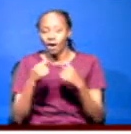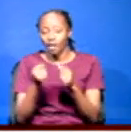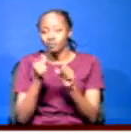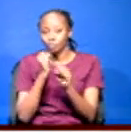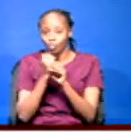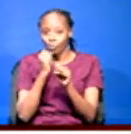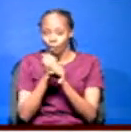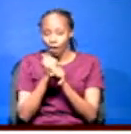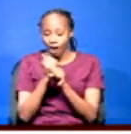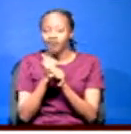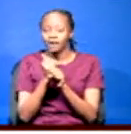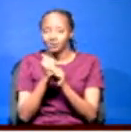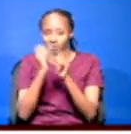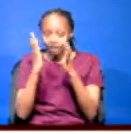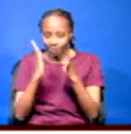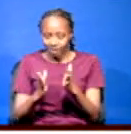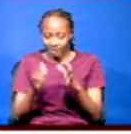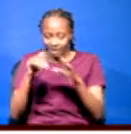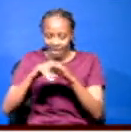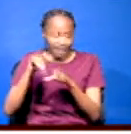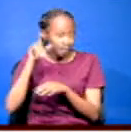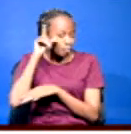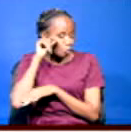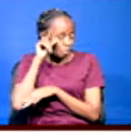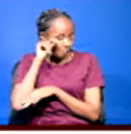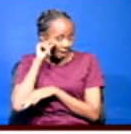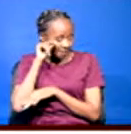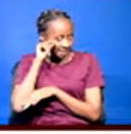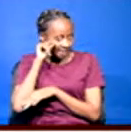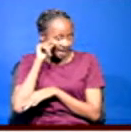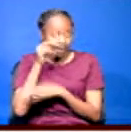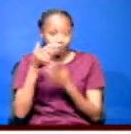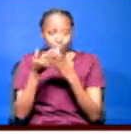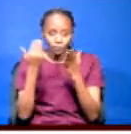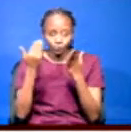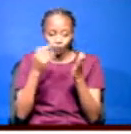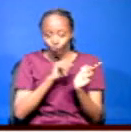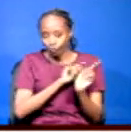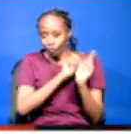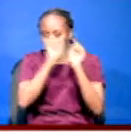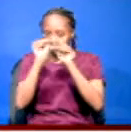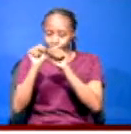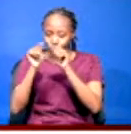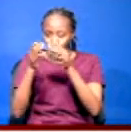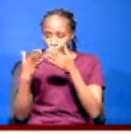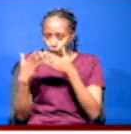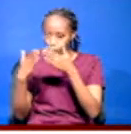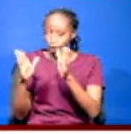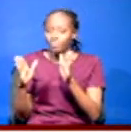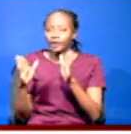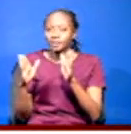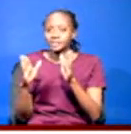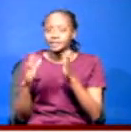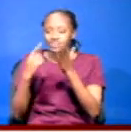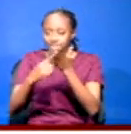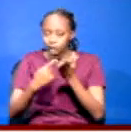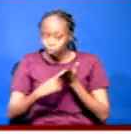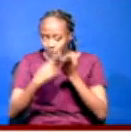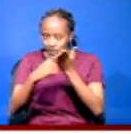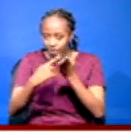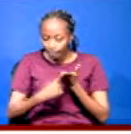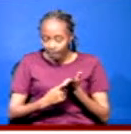conference in Mombasa early this year, which I had the pleasure to open, to deliberate on how